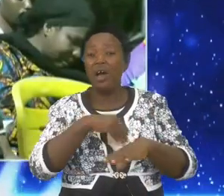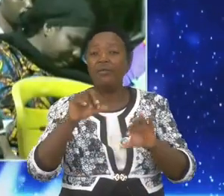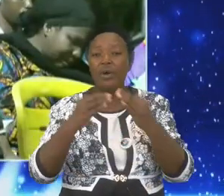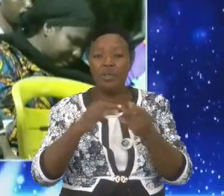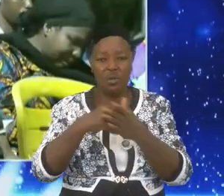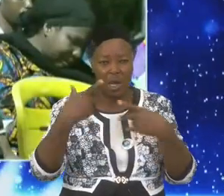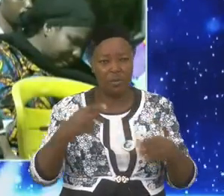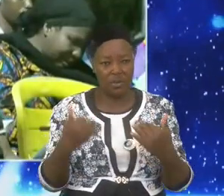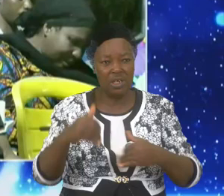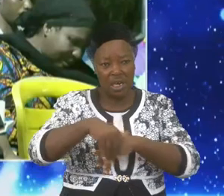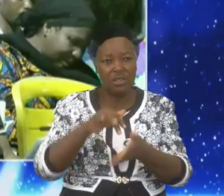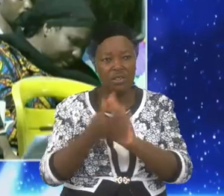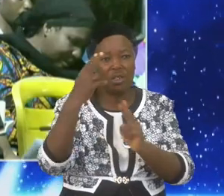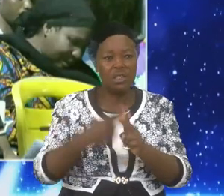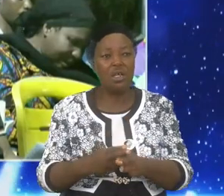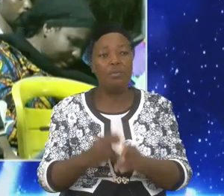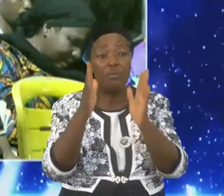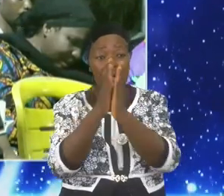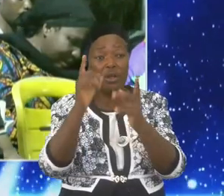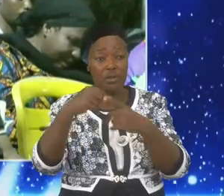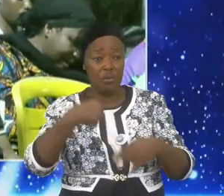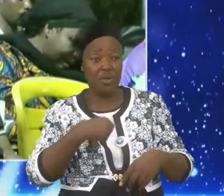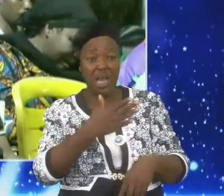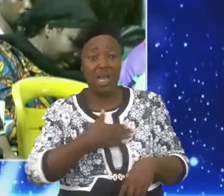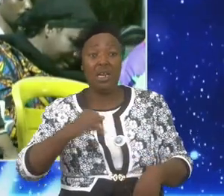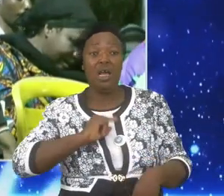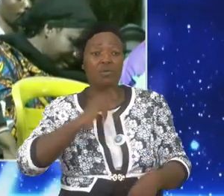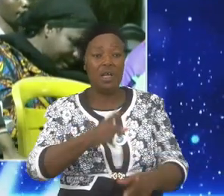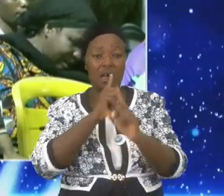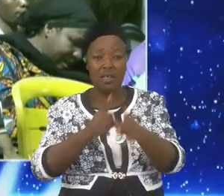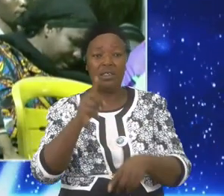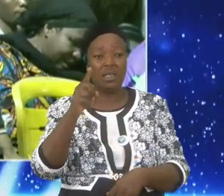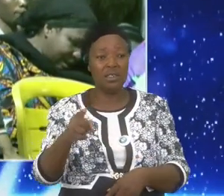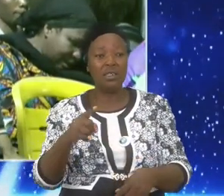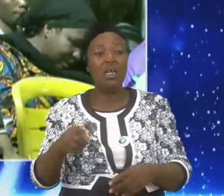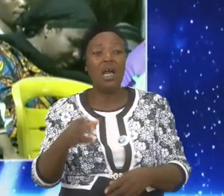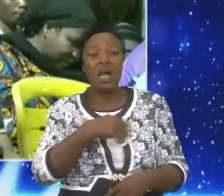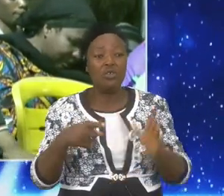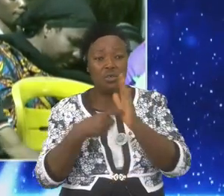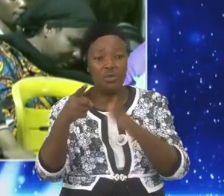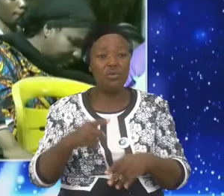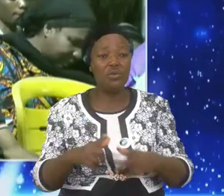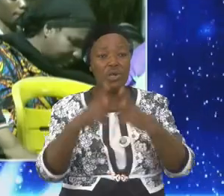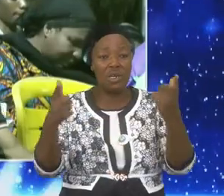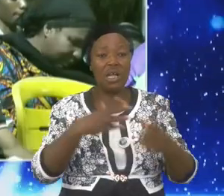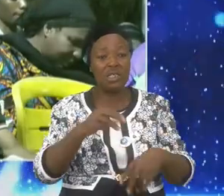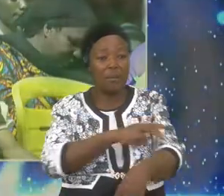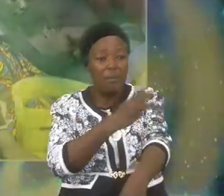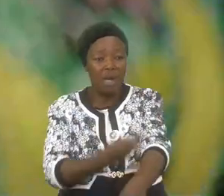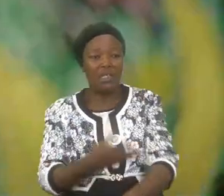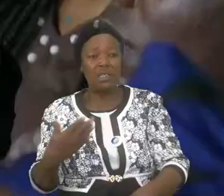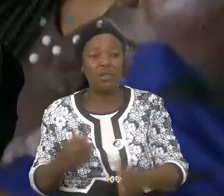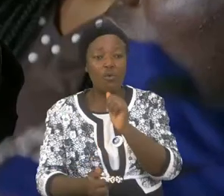thee and show thee great and mighty things which thou knowest not,